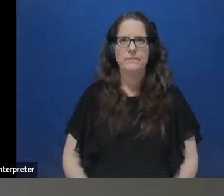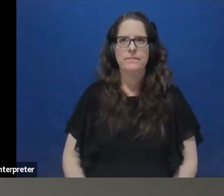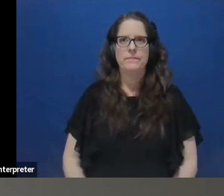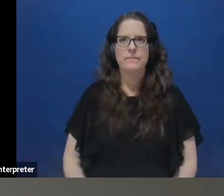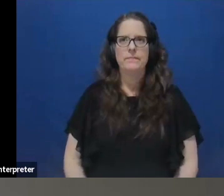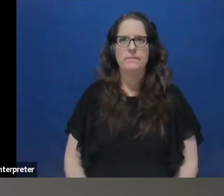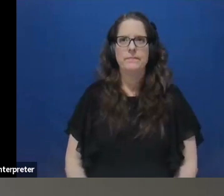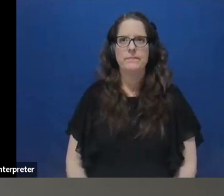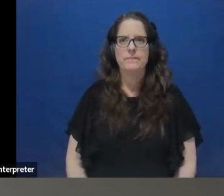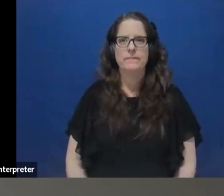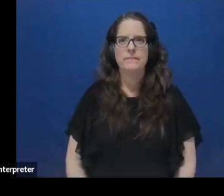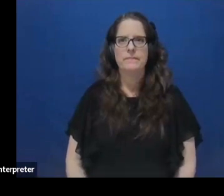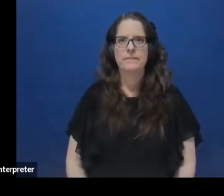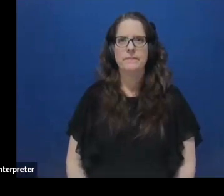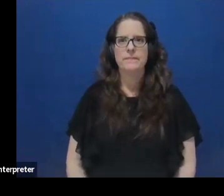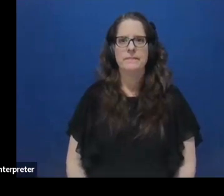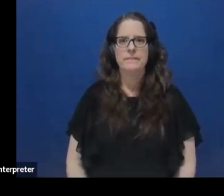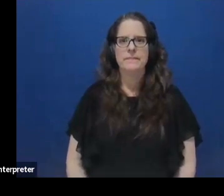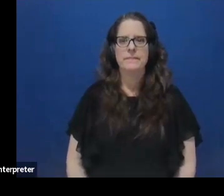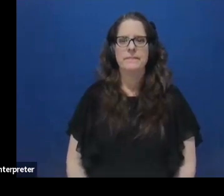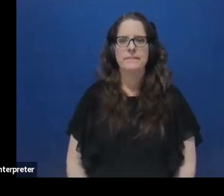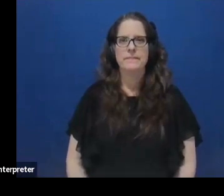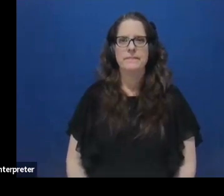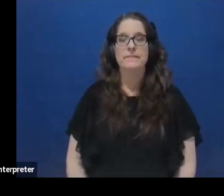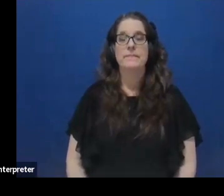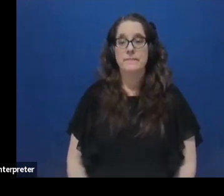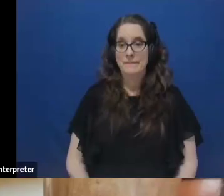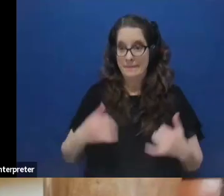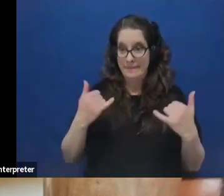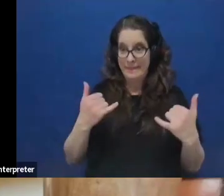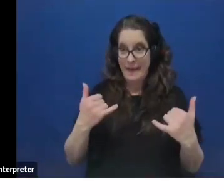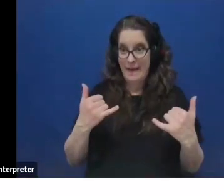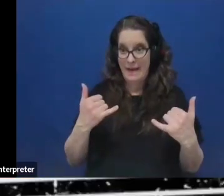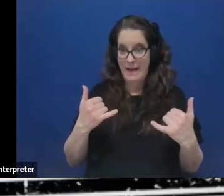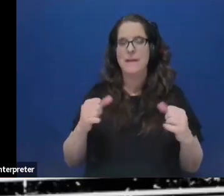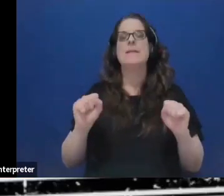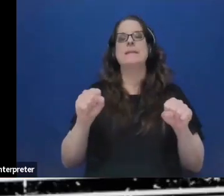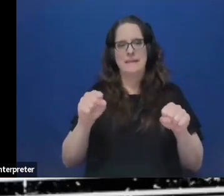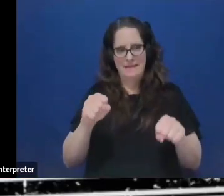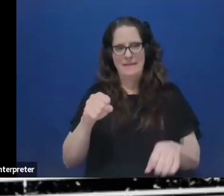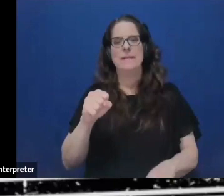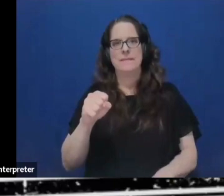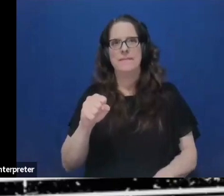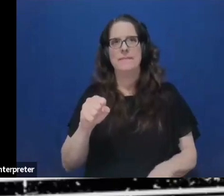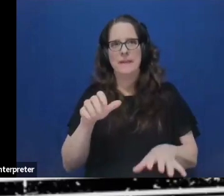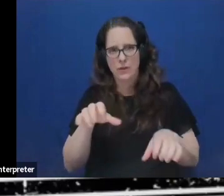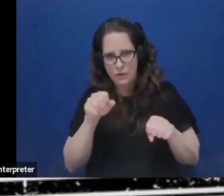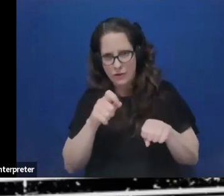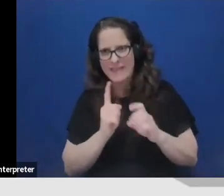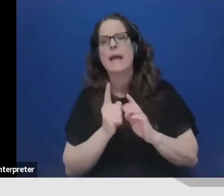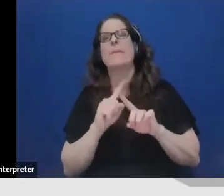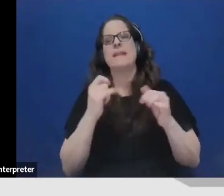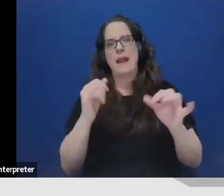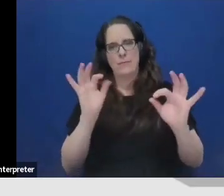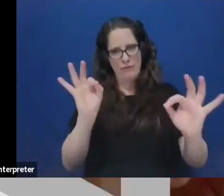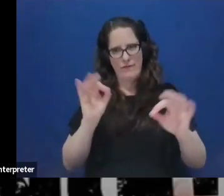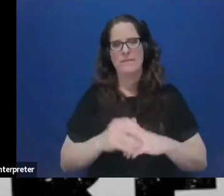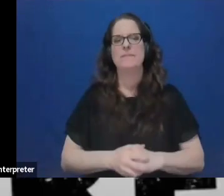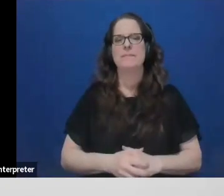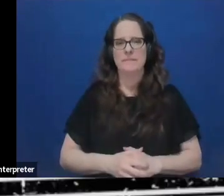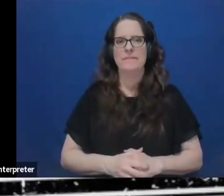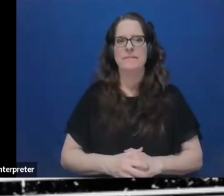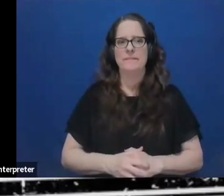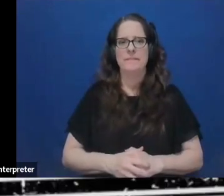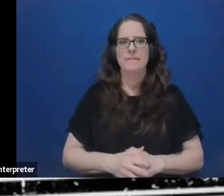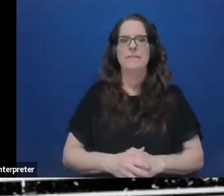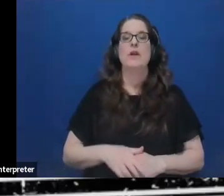I'm sorry. Let me try. You're good. Is this good? Yeah, hold on. It's just taking a second. Now we can see it. Perfect. Okay,